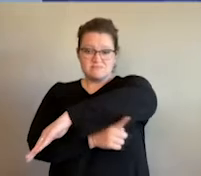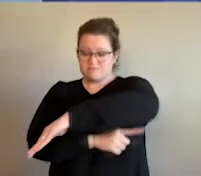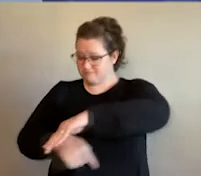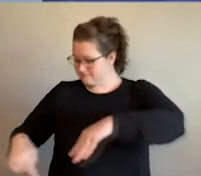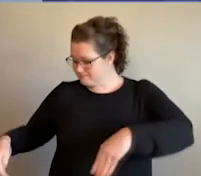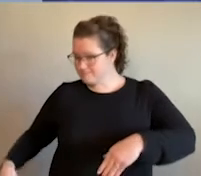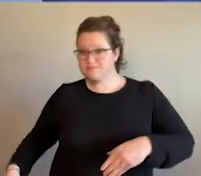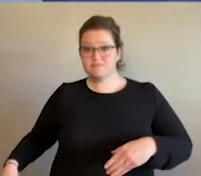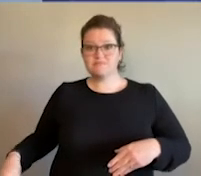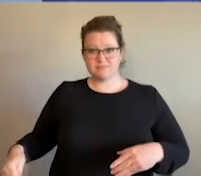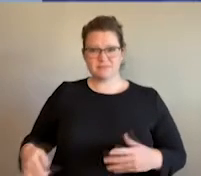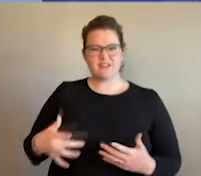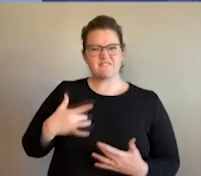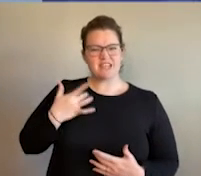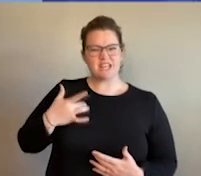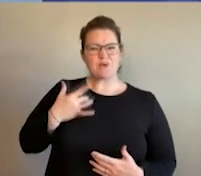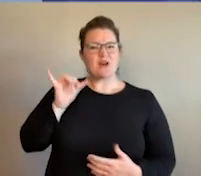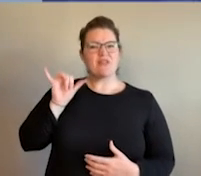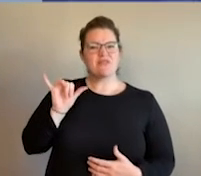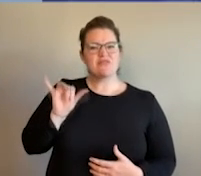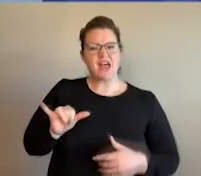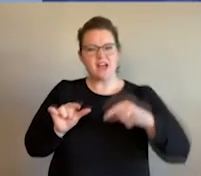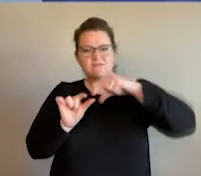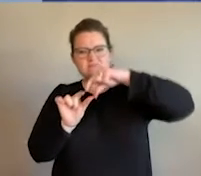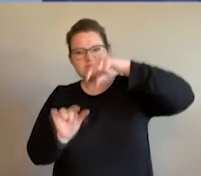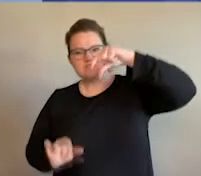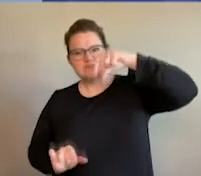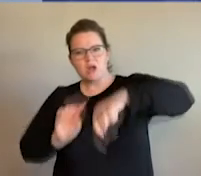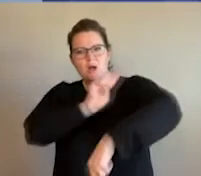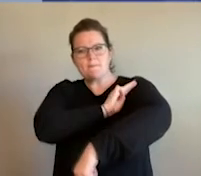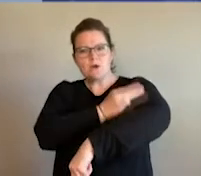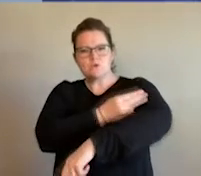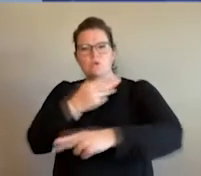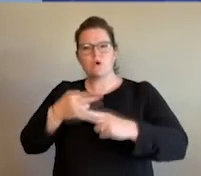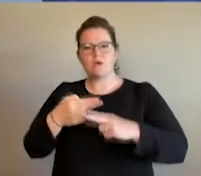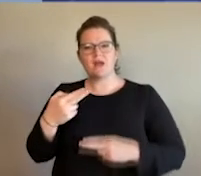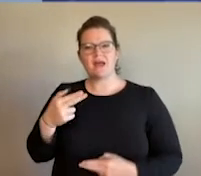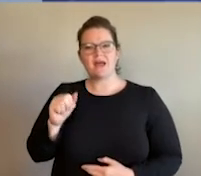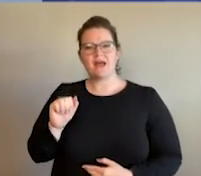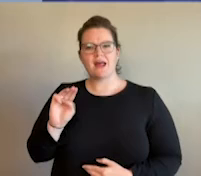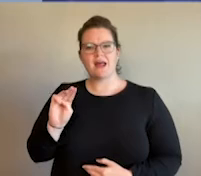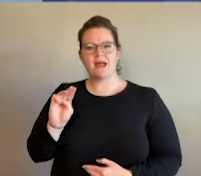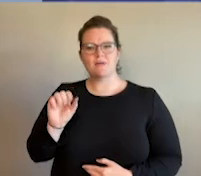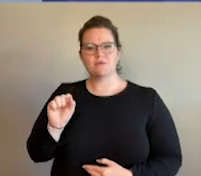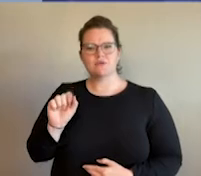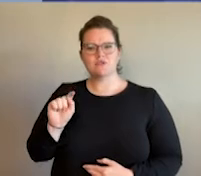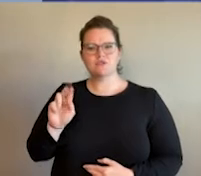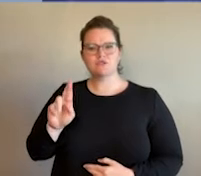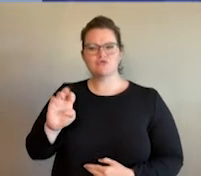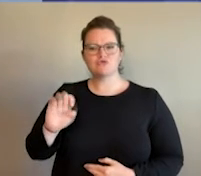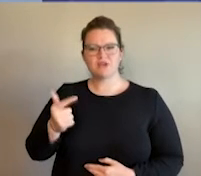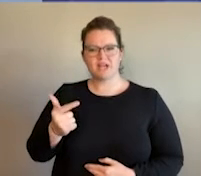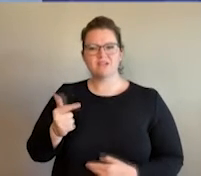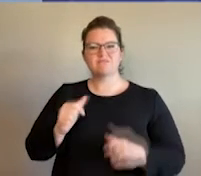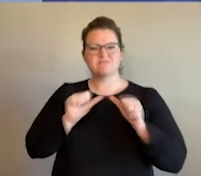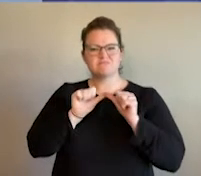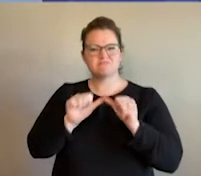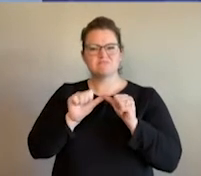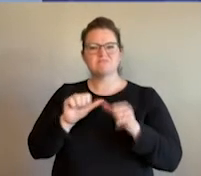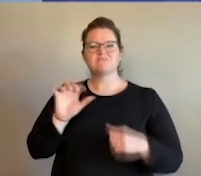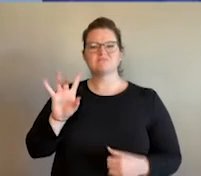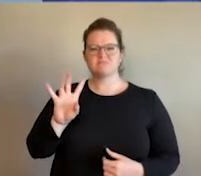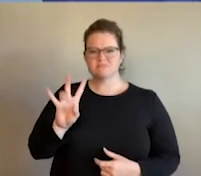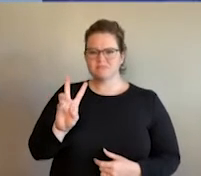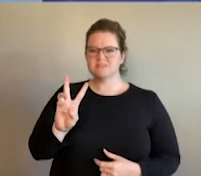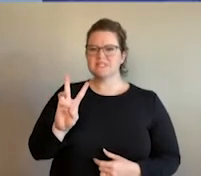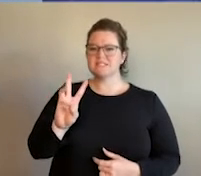nice stretch. Let the weight of your body just hold you down. 10, 9, 8, 7,